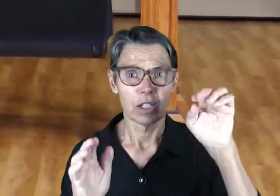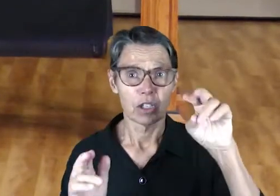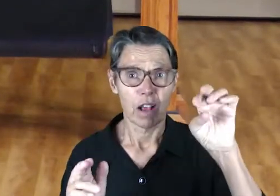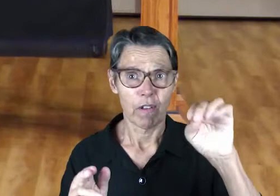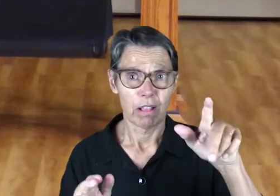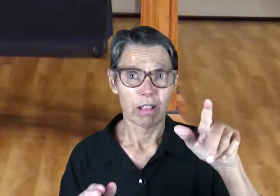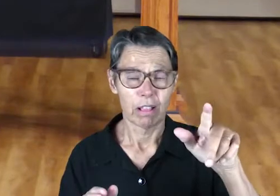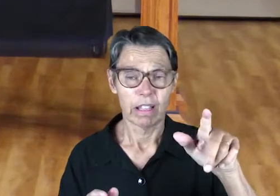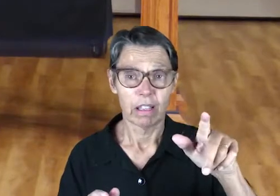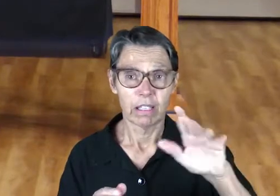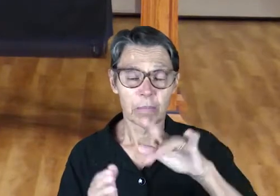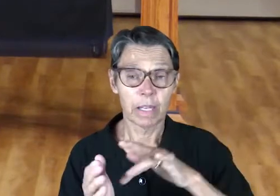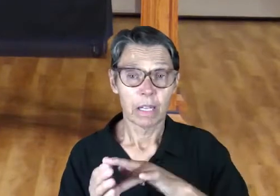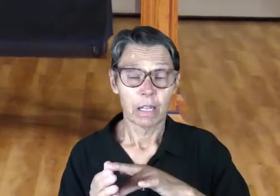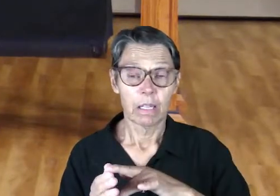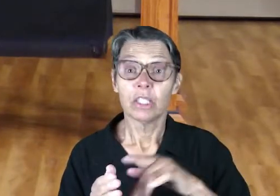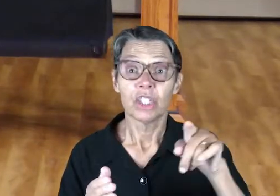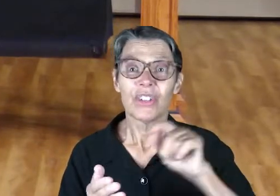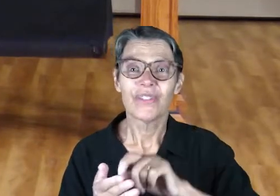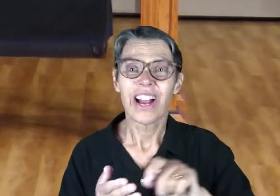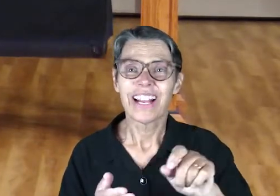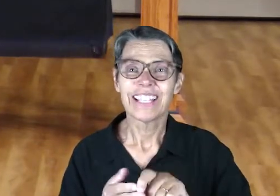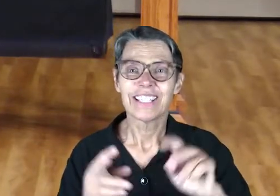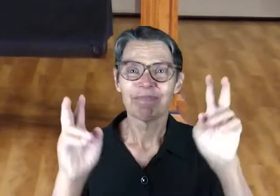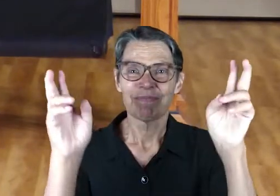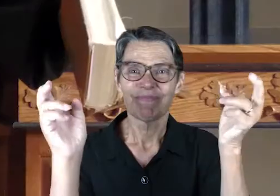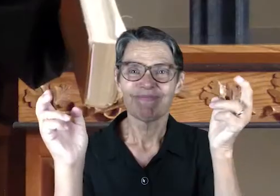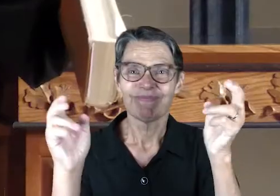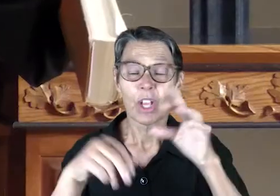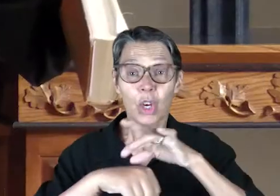is a novel, she writes this: